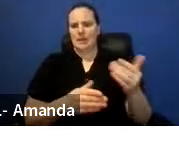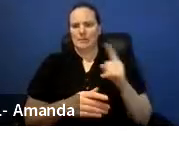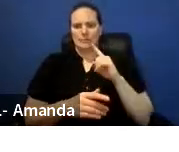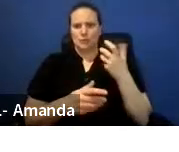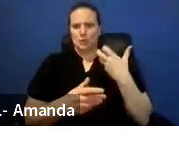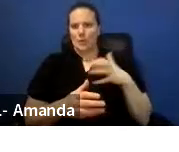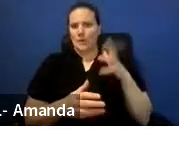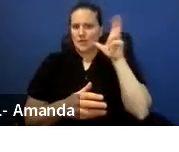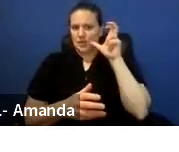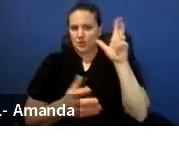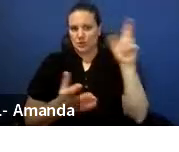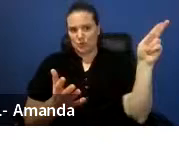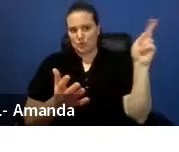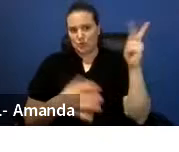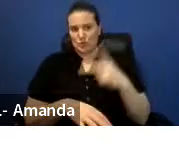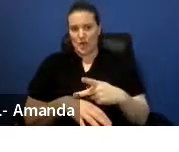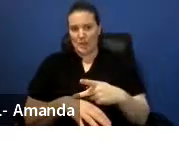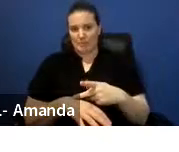want to hear it twice. So